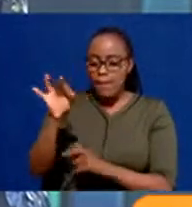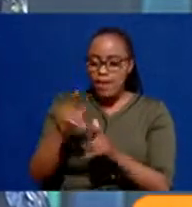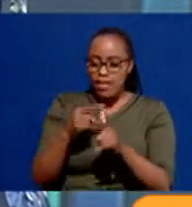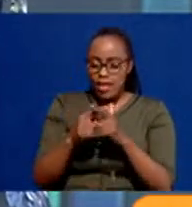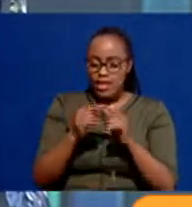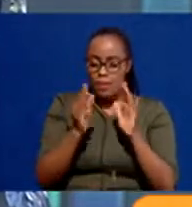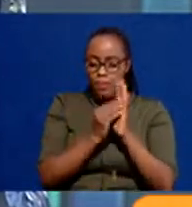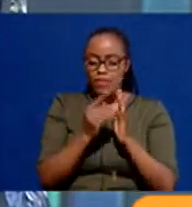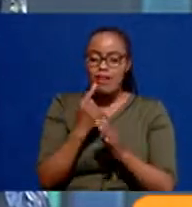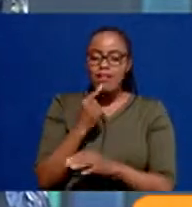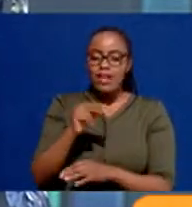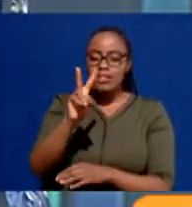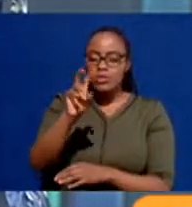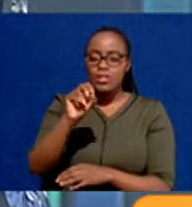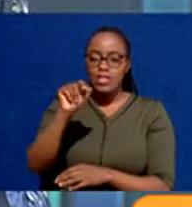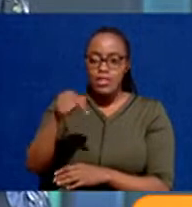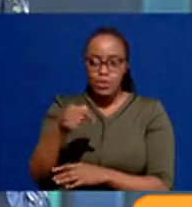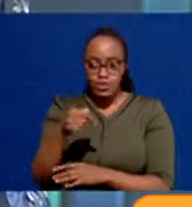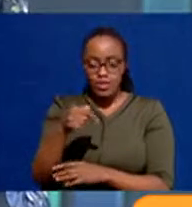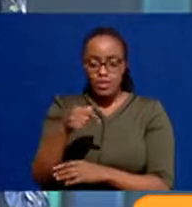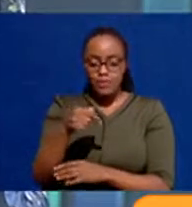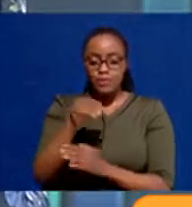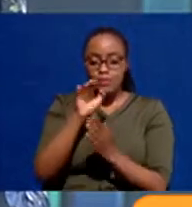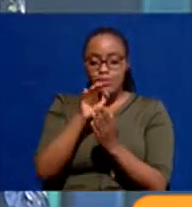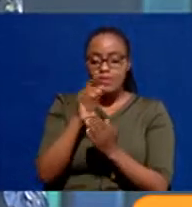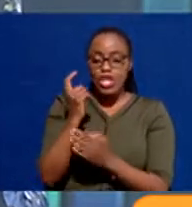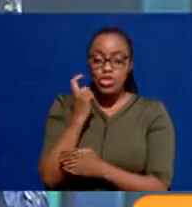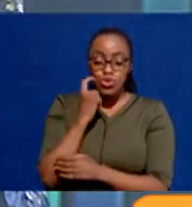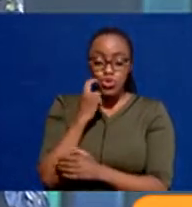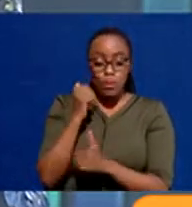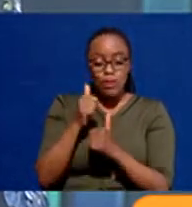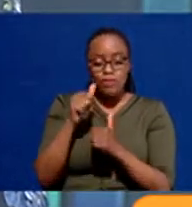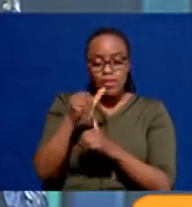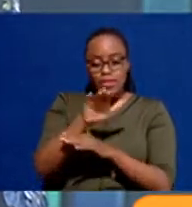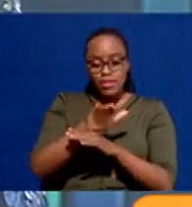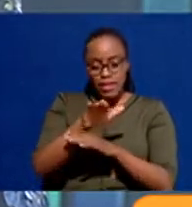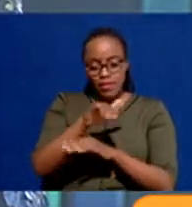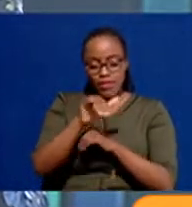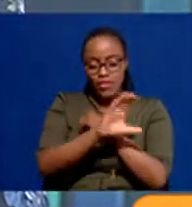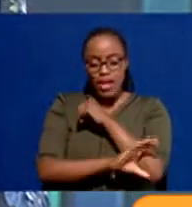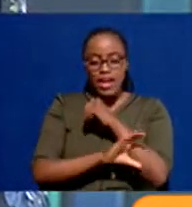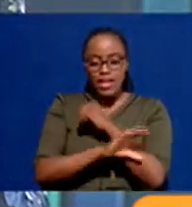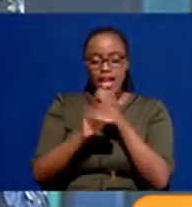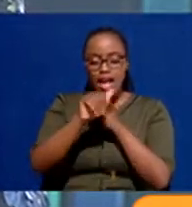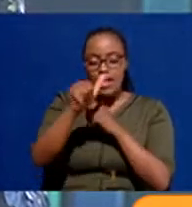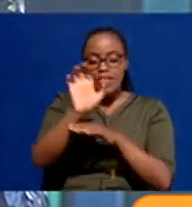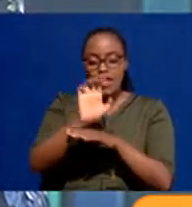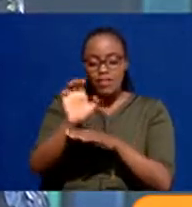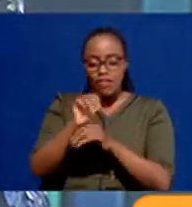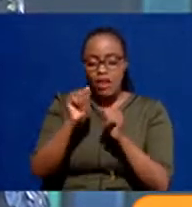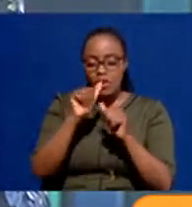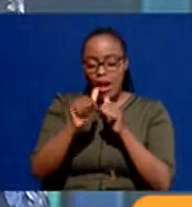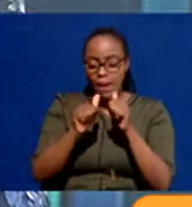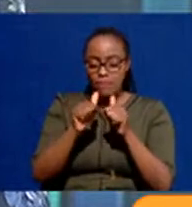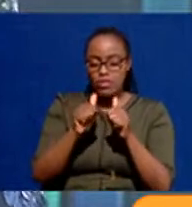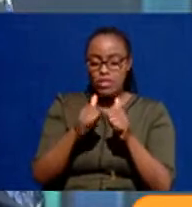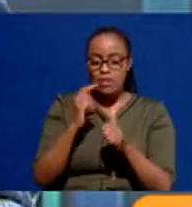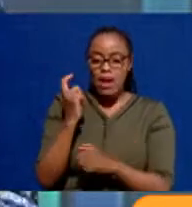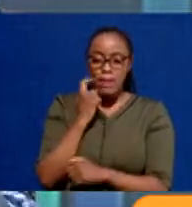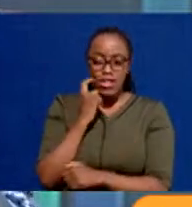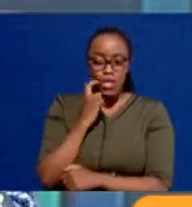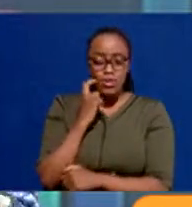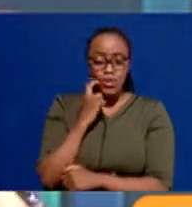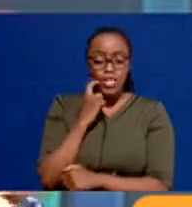at 120,000 stores across the country. Another element you need to know about the kiosks, because